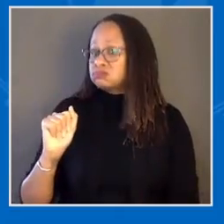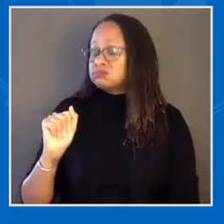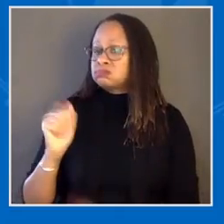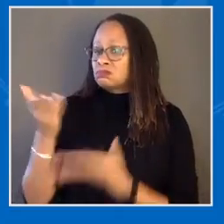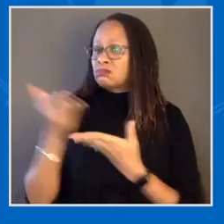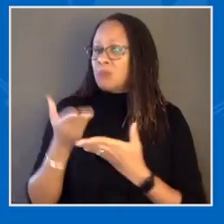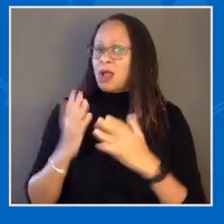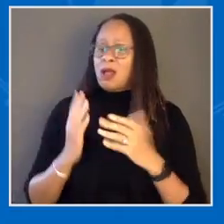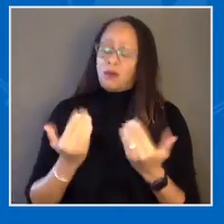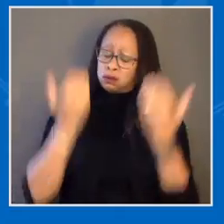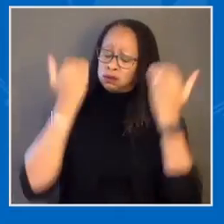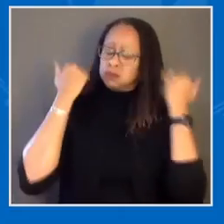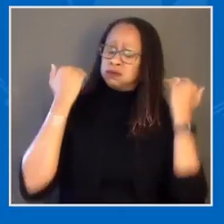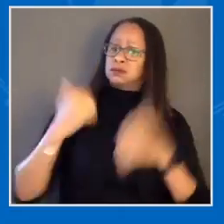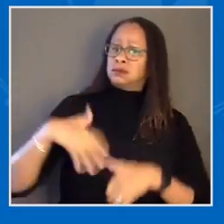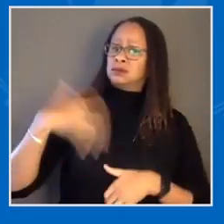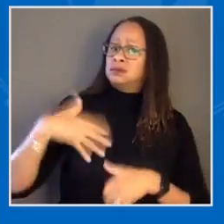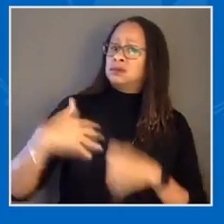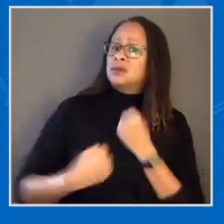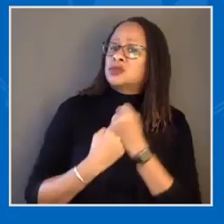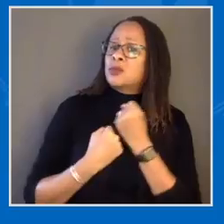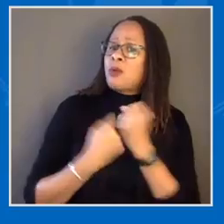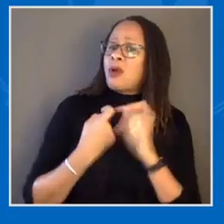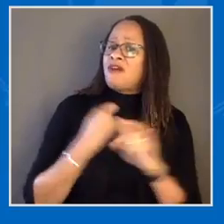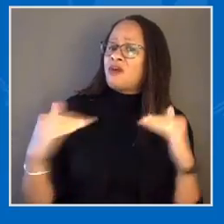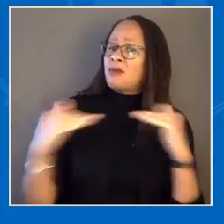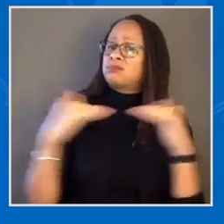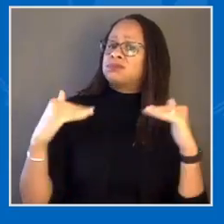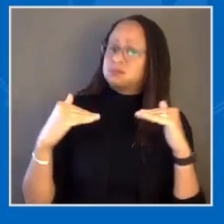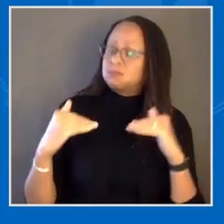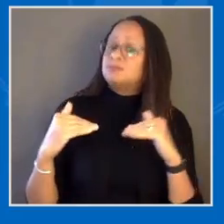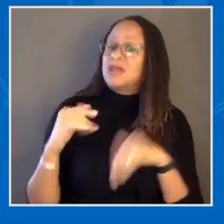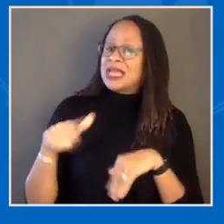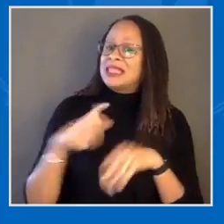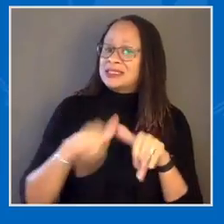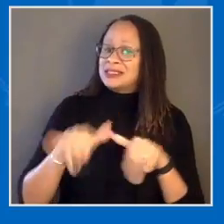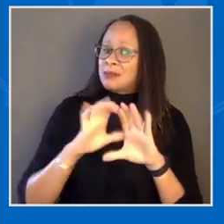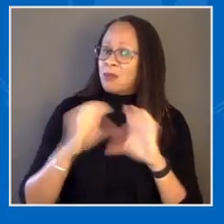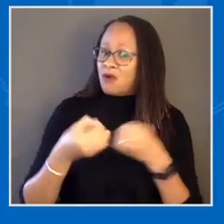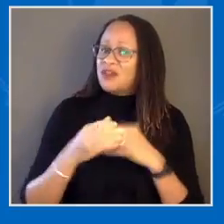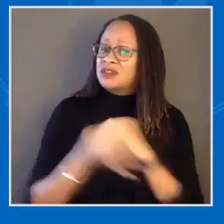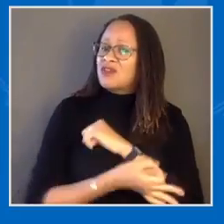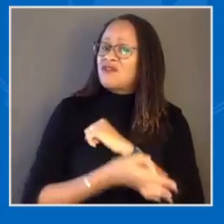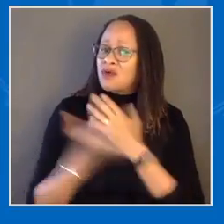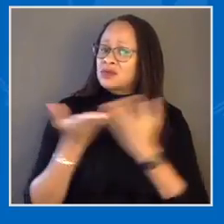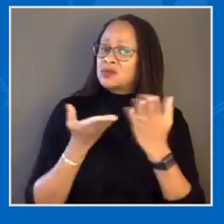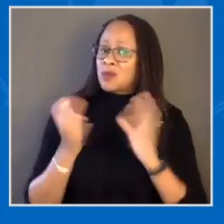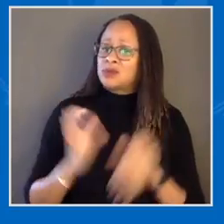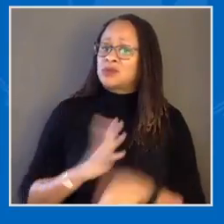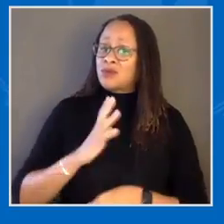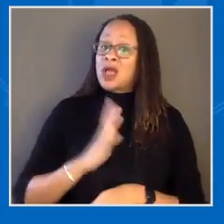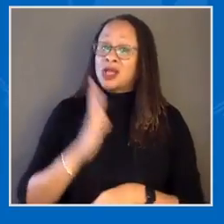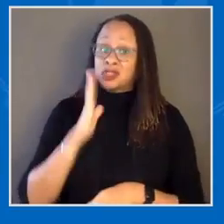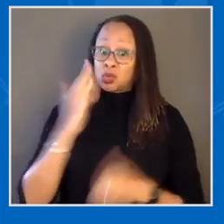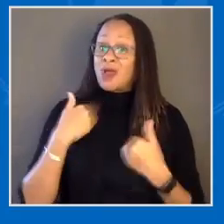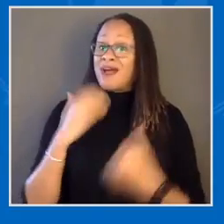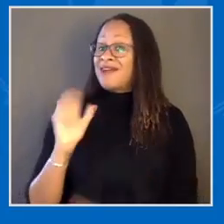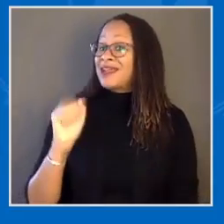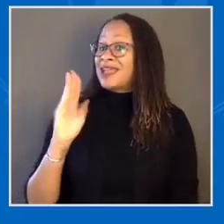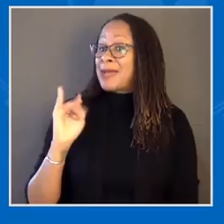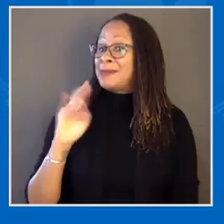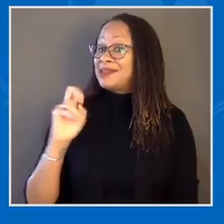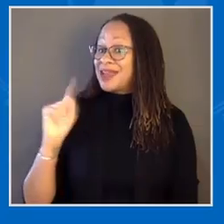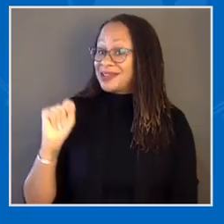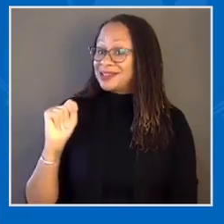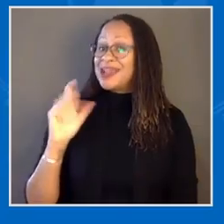overwhelming support from her fellow career Foreign Service officers, and she'll be a cabinet status because